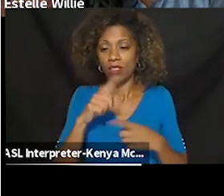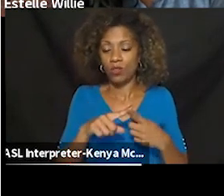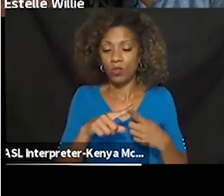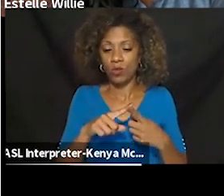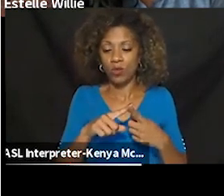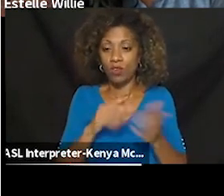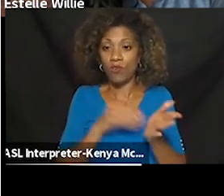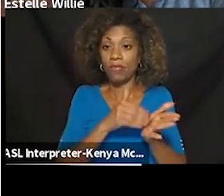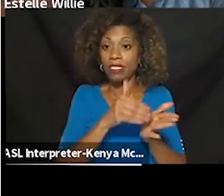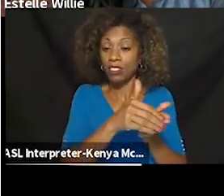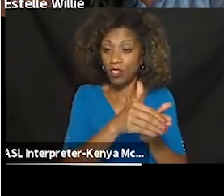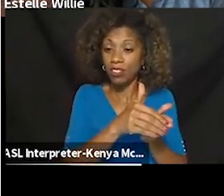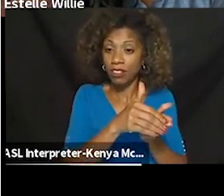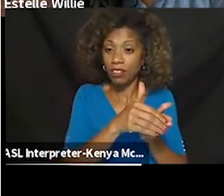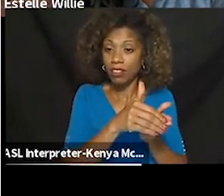repetition.